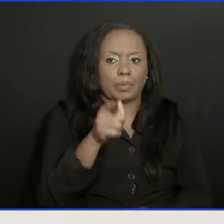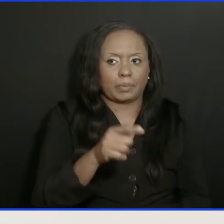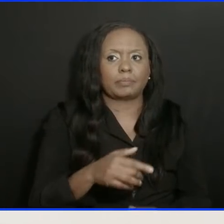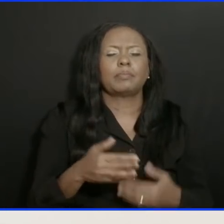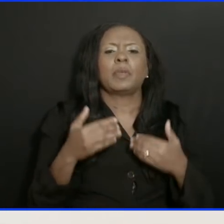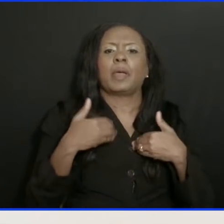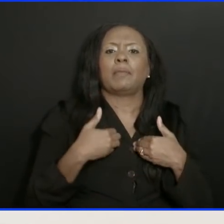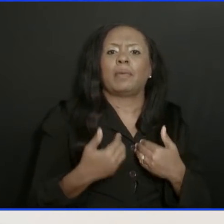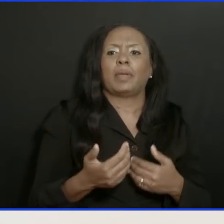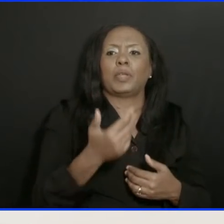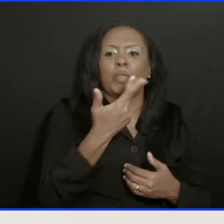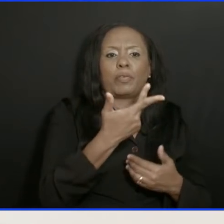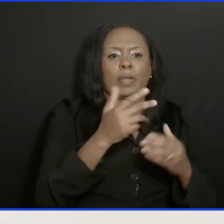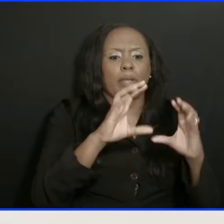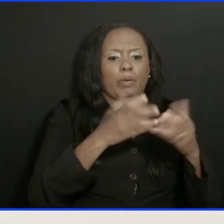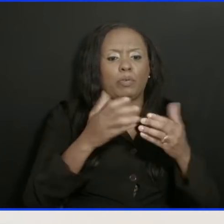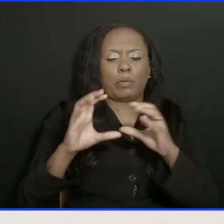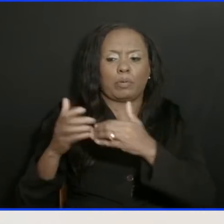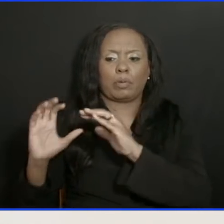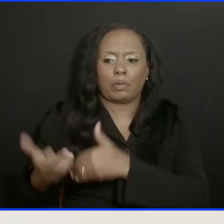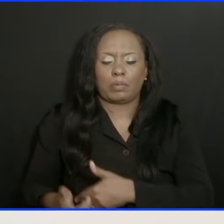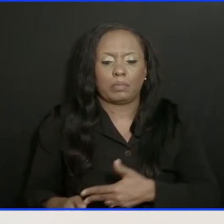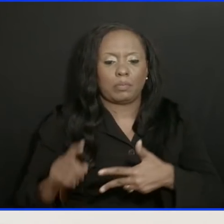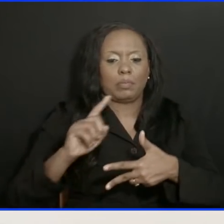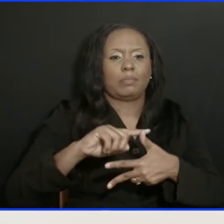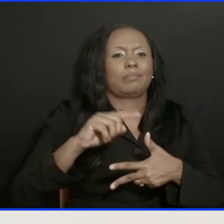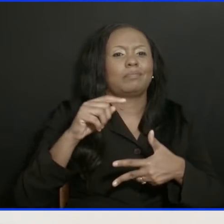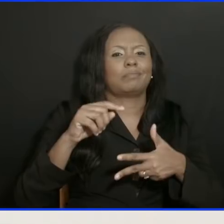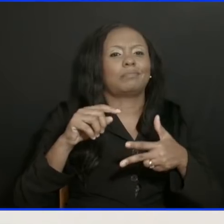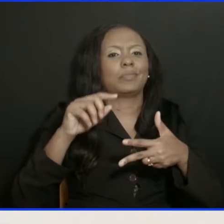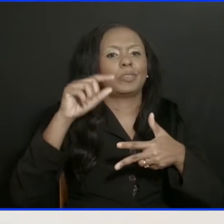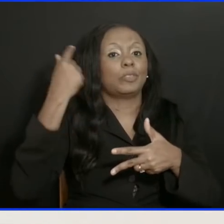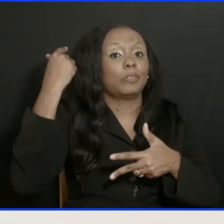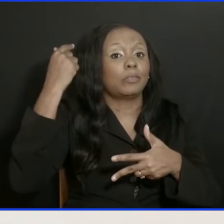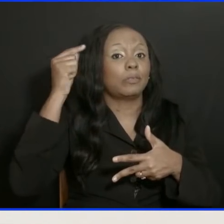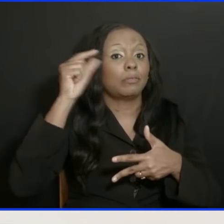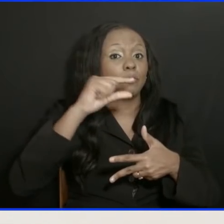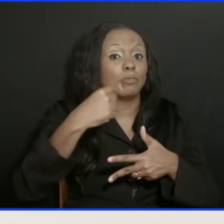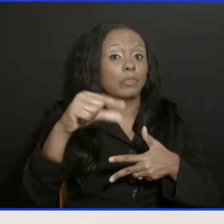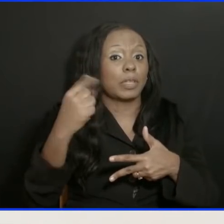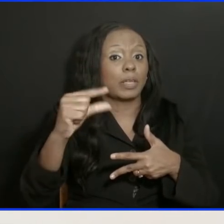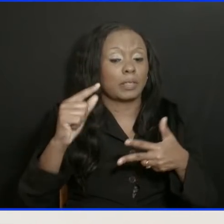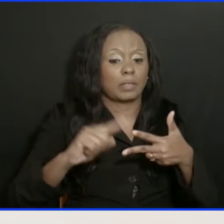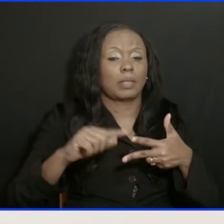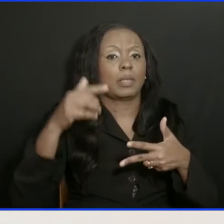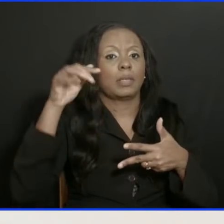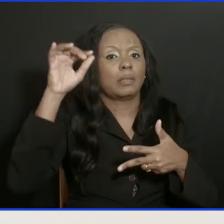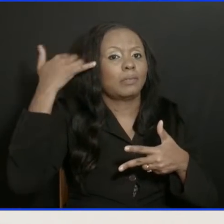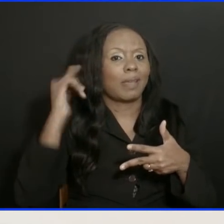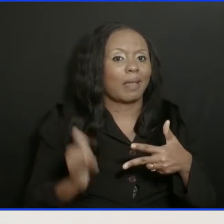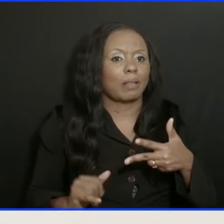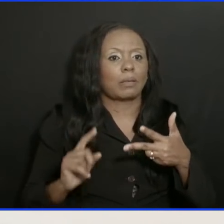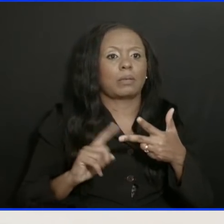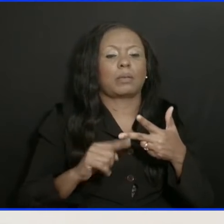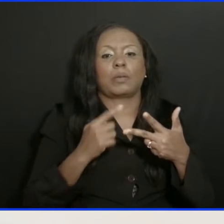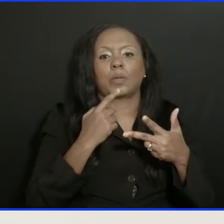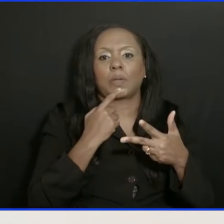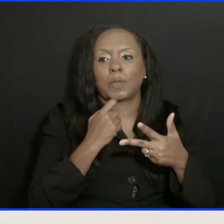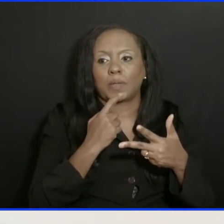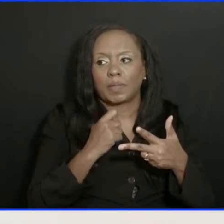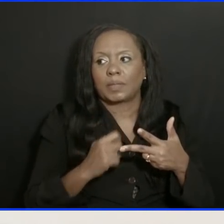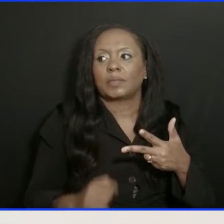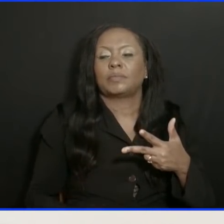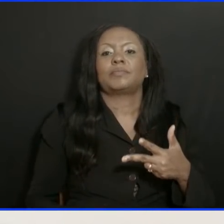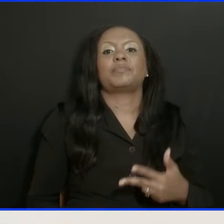categories: green, yellow, and red. The reds are easy. Those are the